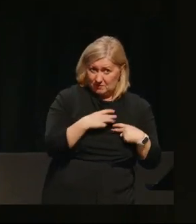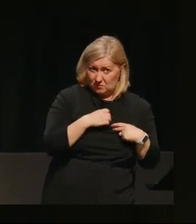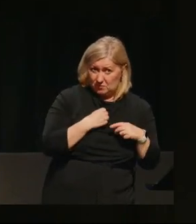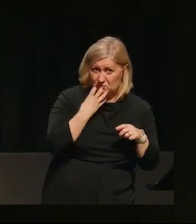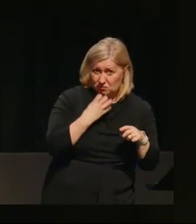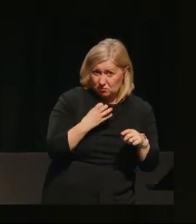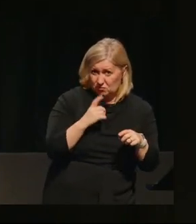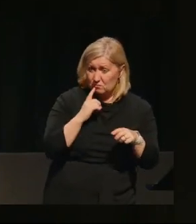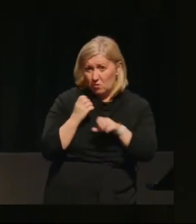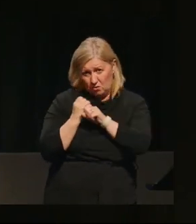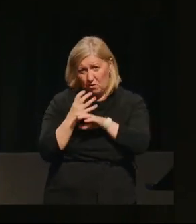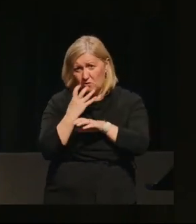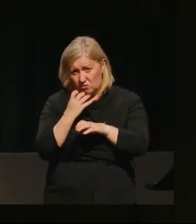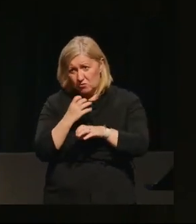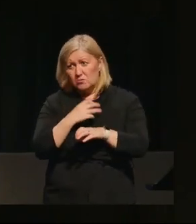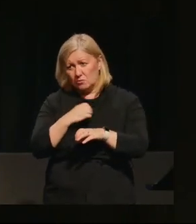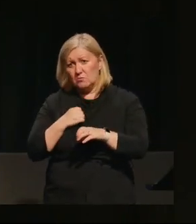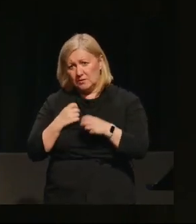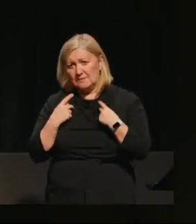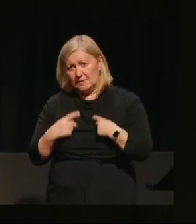victims.